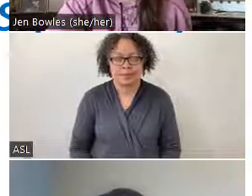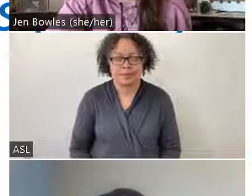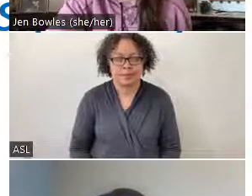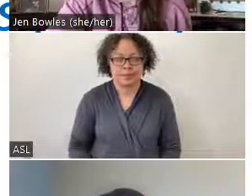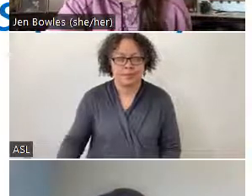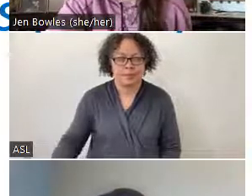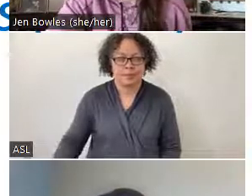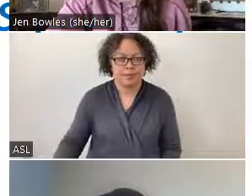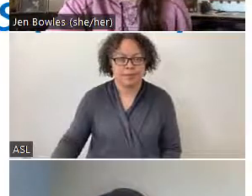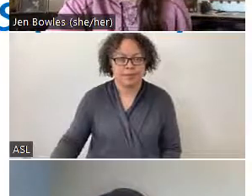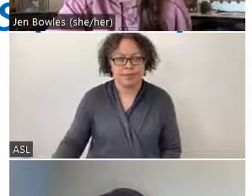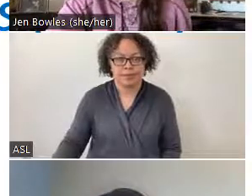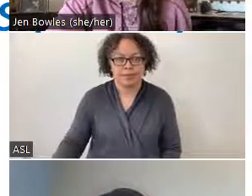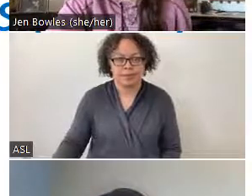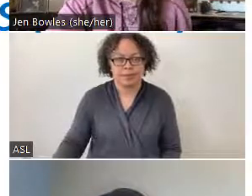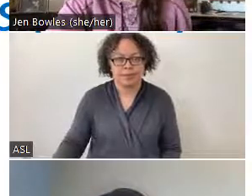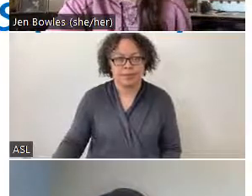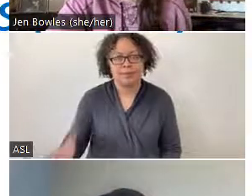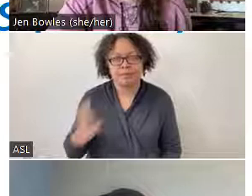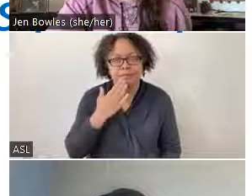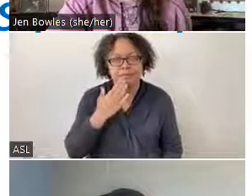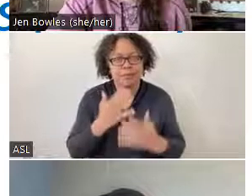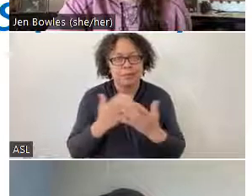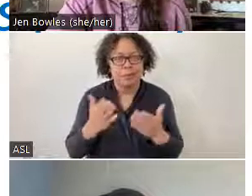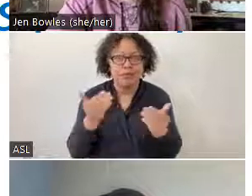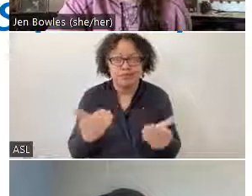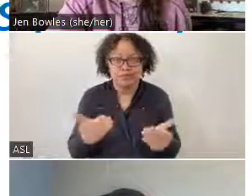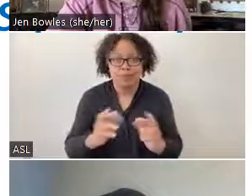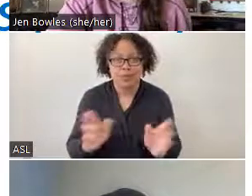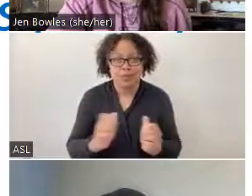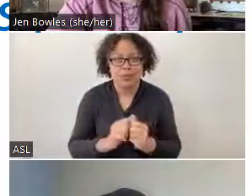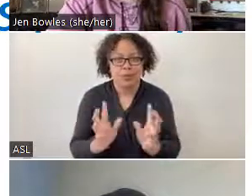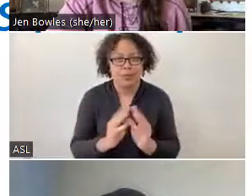la información, todas las personas. Thank you very much. We can continue now.